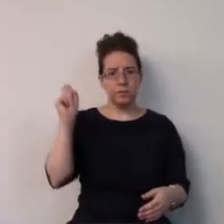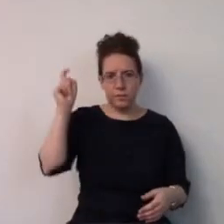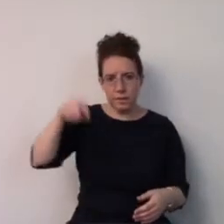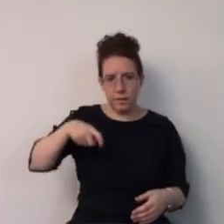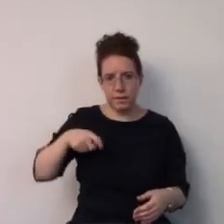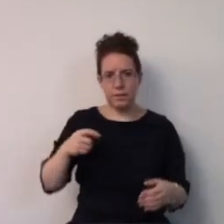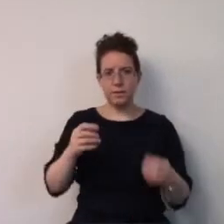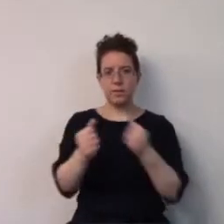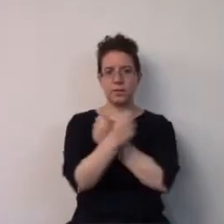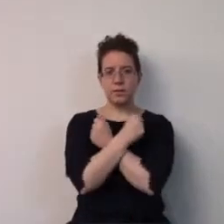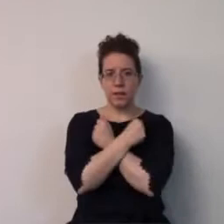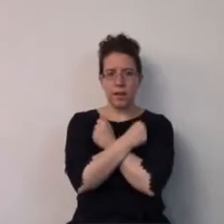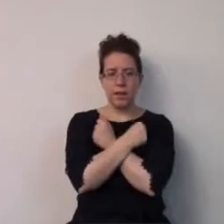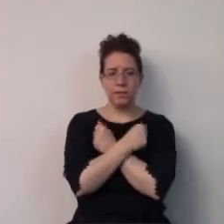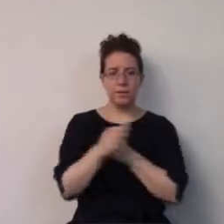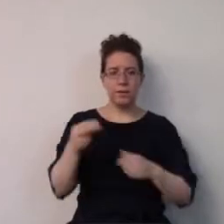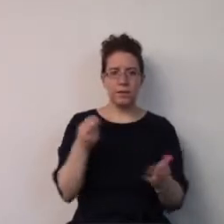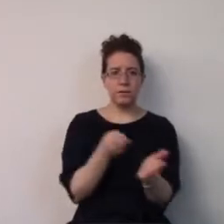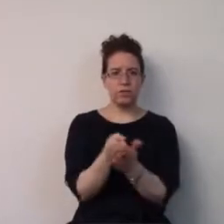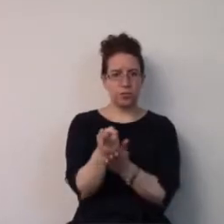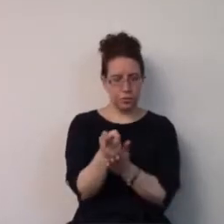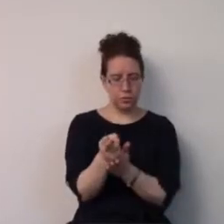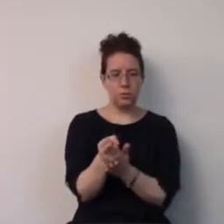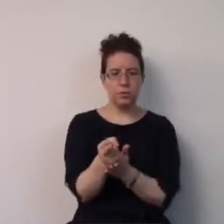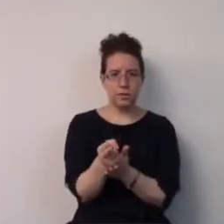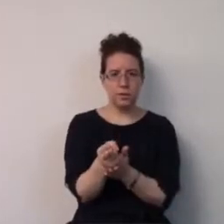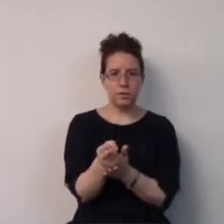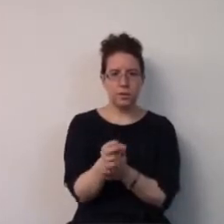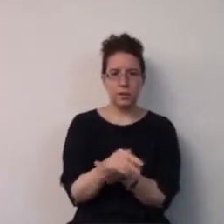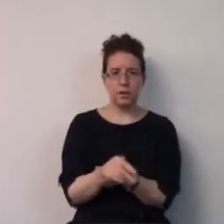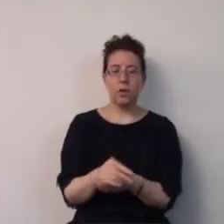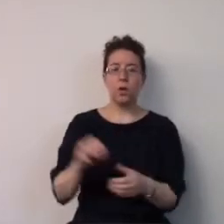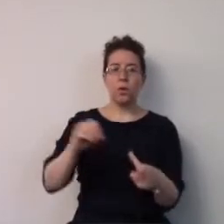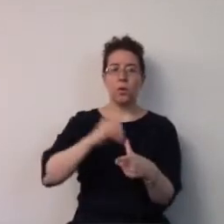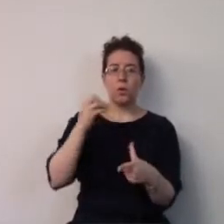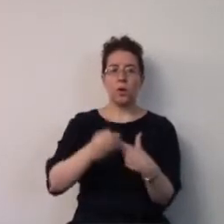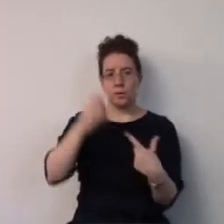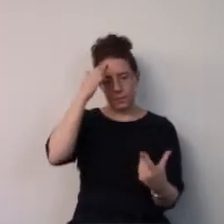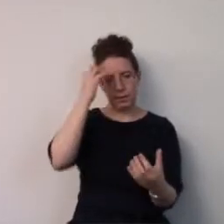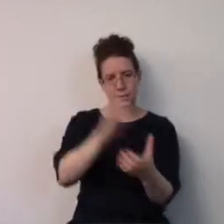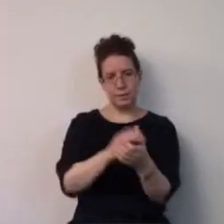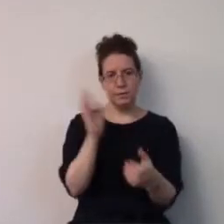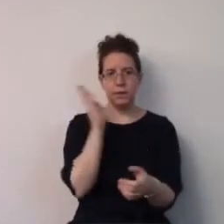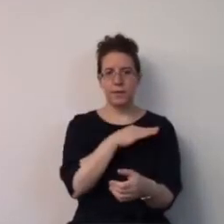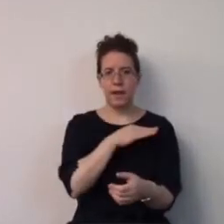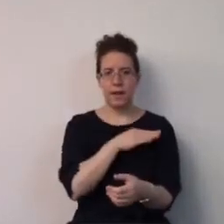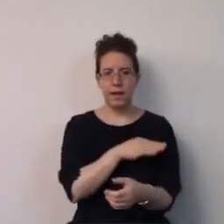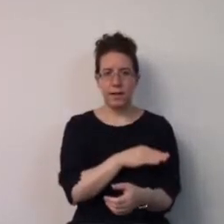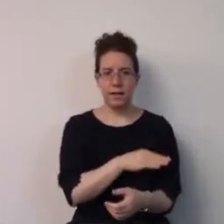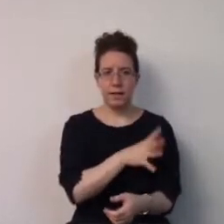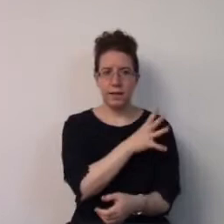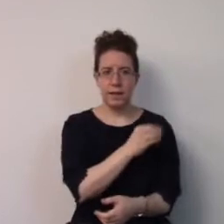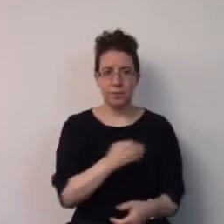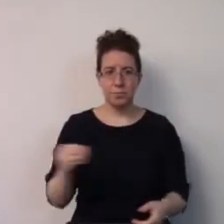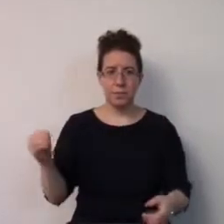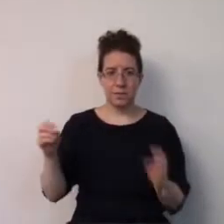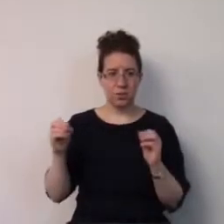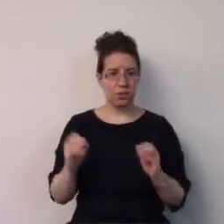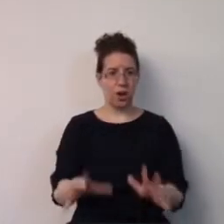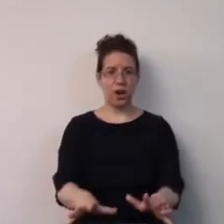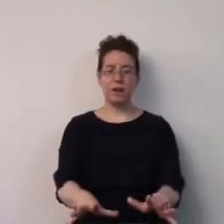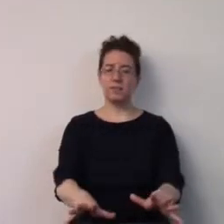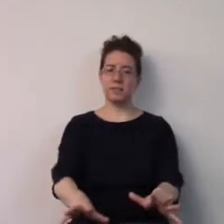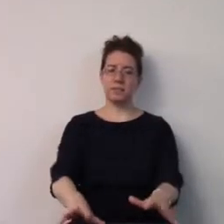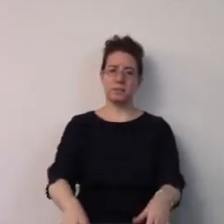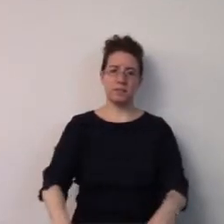God wants for you. No. He wants you to be saved. Amen. The Apostle Peter admonished us to watch in 1 Peter 4:7. He said,